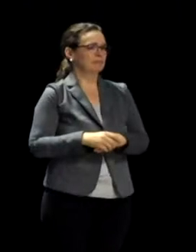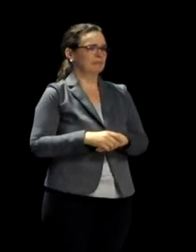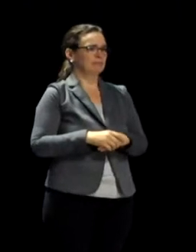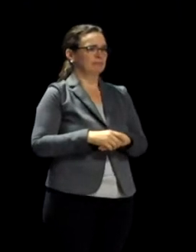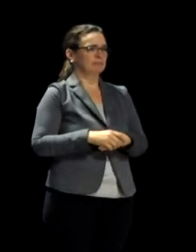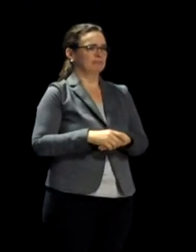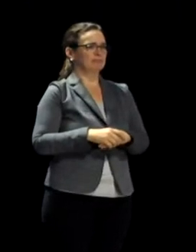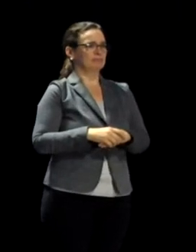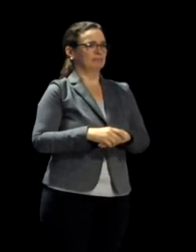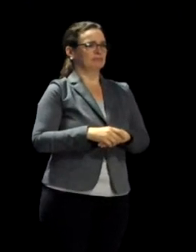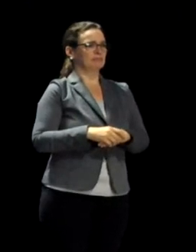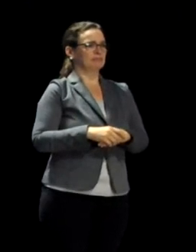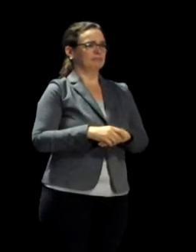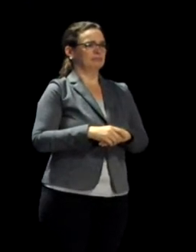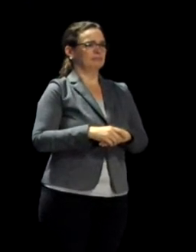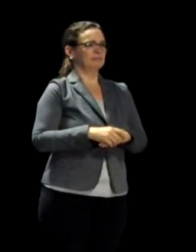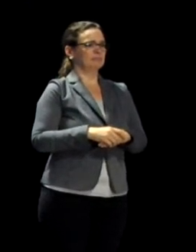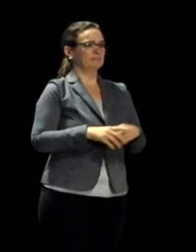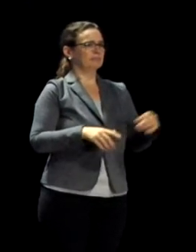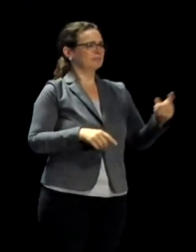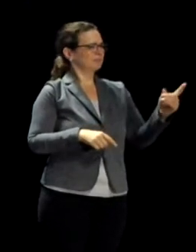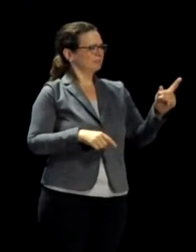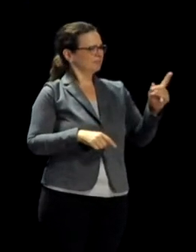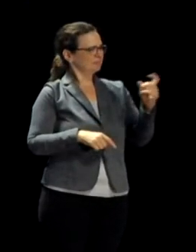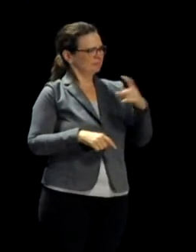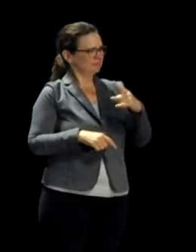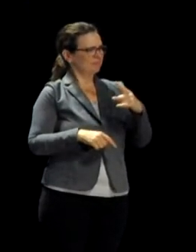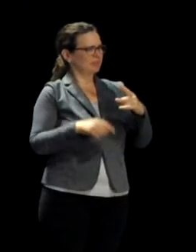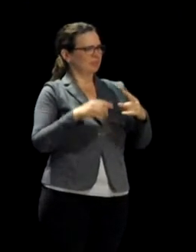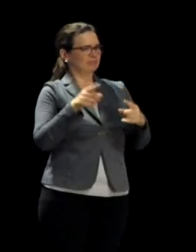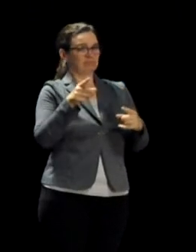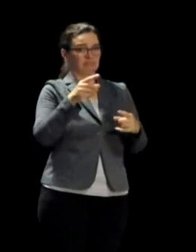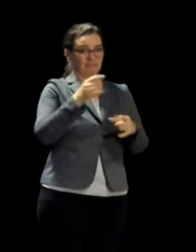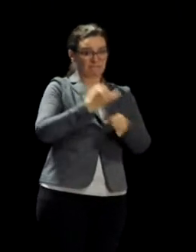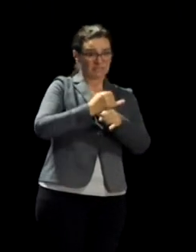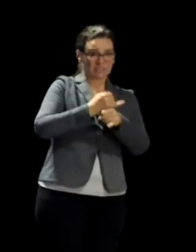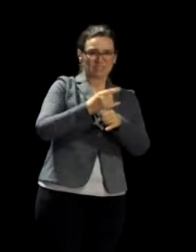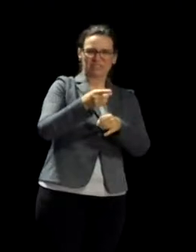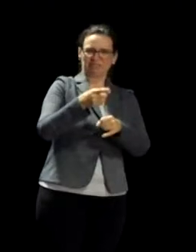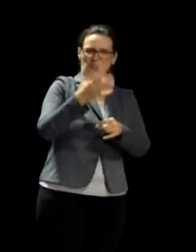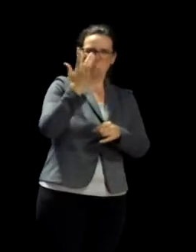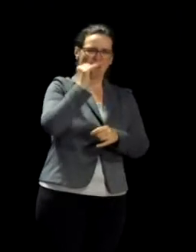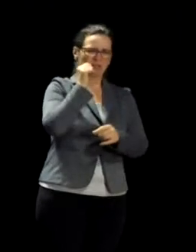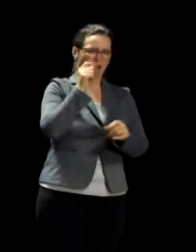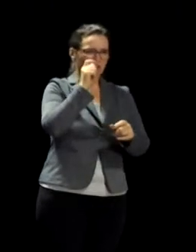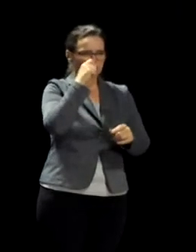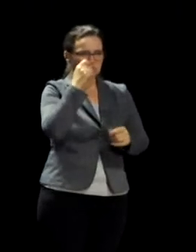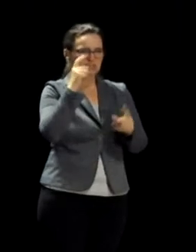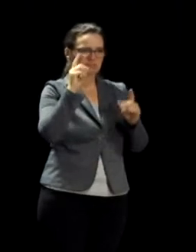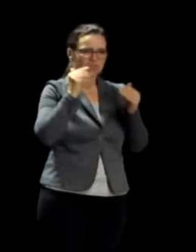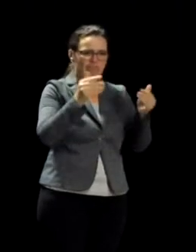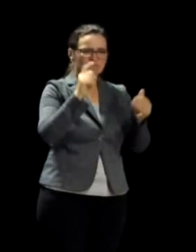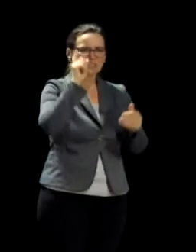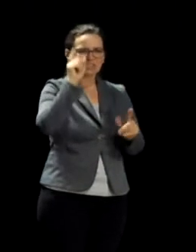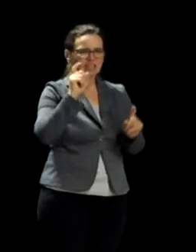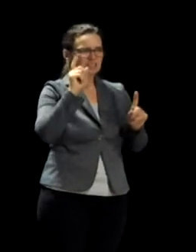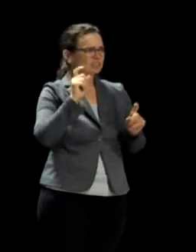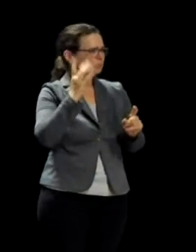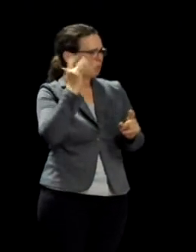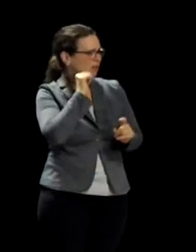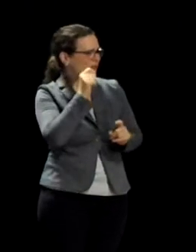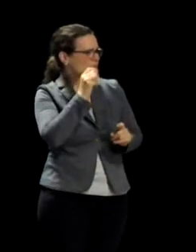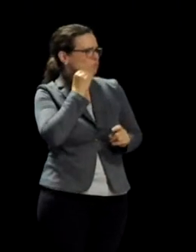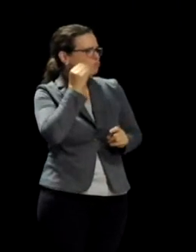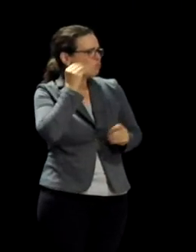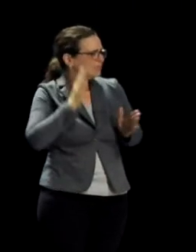residents tested once through the county's efforts. Correct. But not weekly the way nursing I homes. believe they are